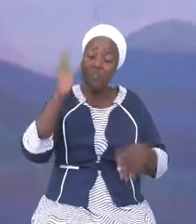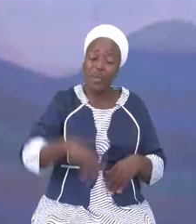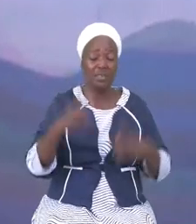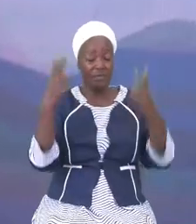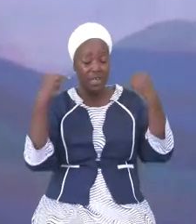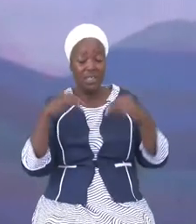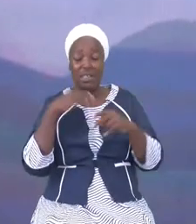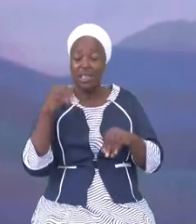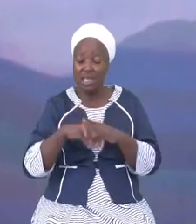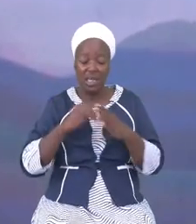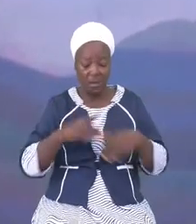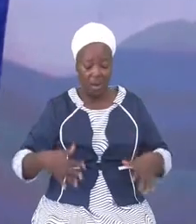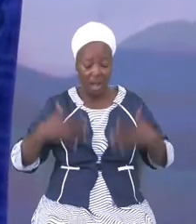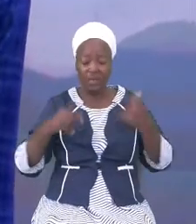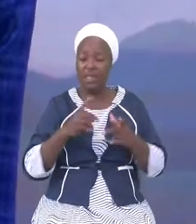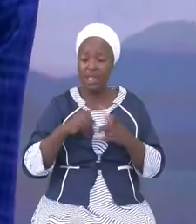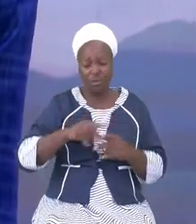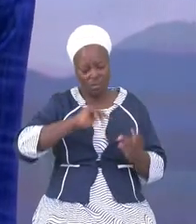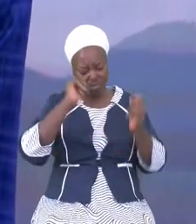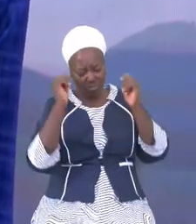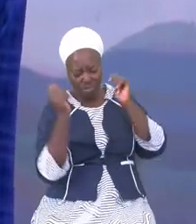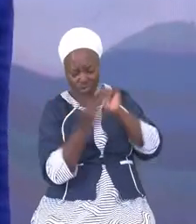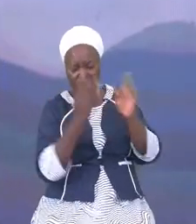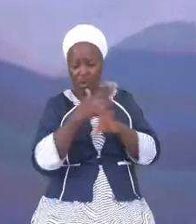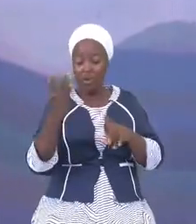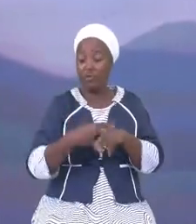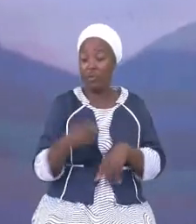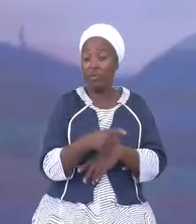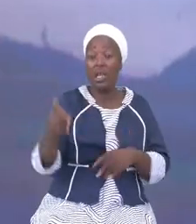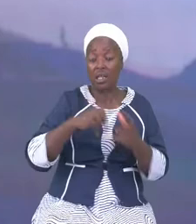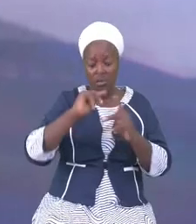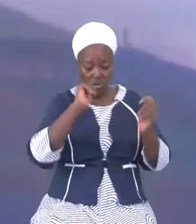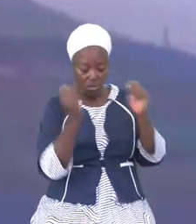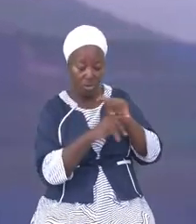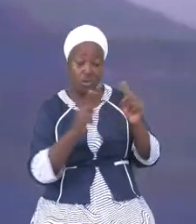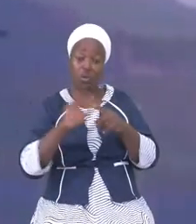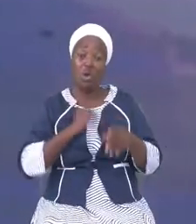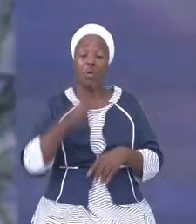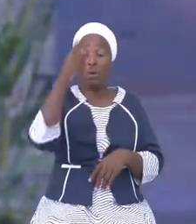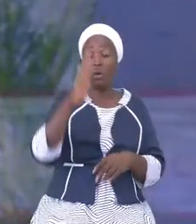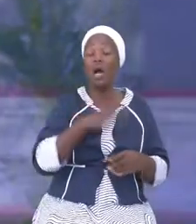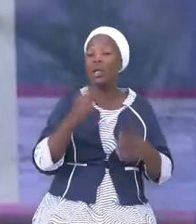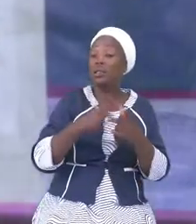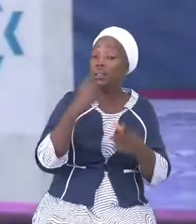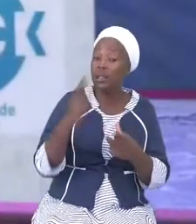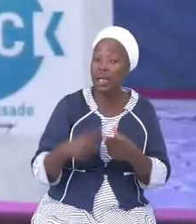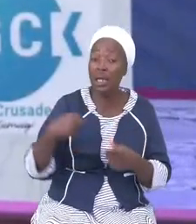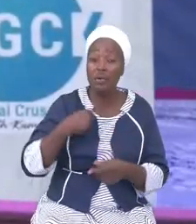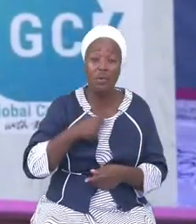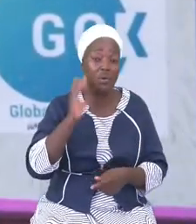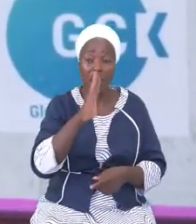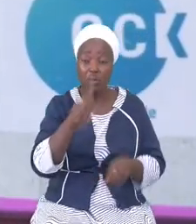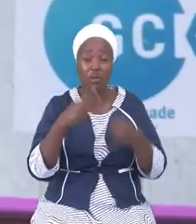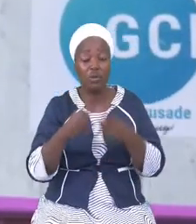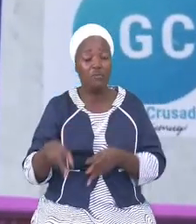vanities, we turn away from them and turn unto our God. And then we're going to follow the